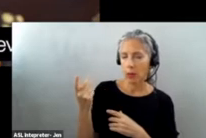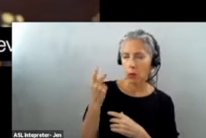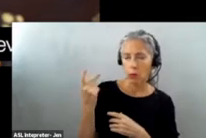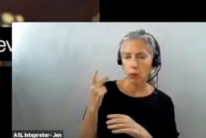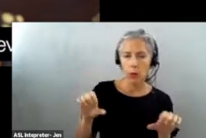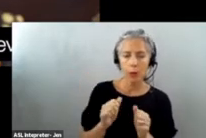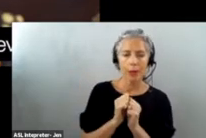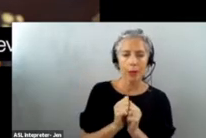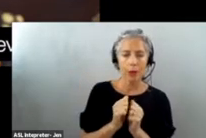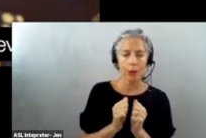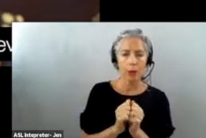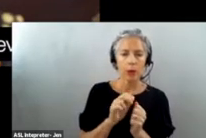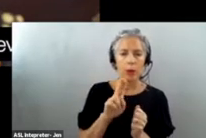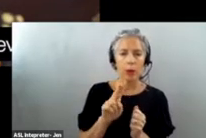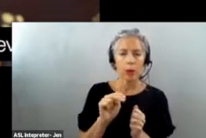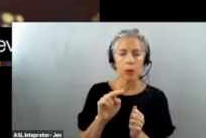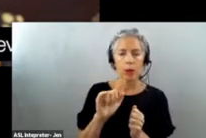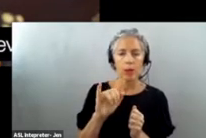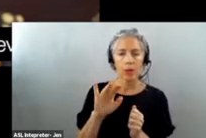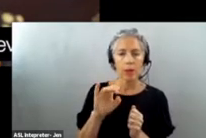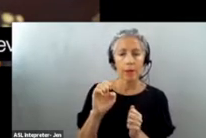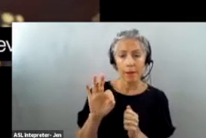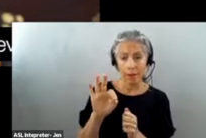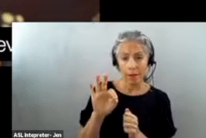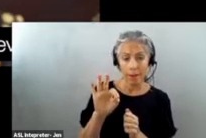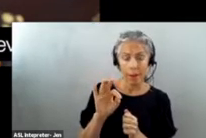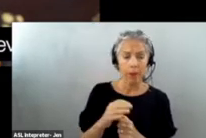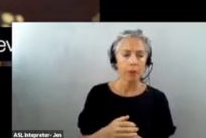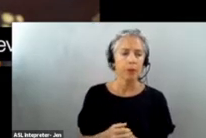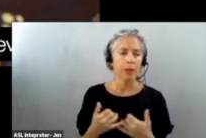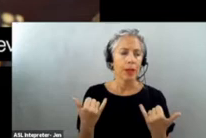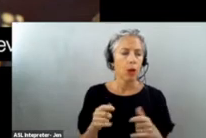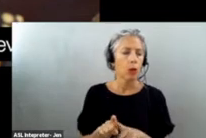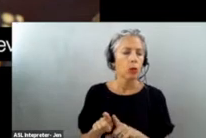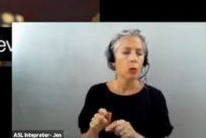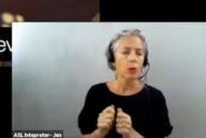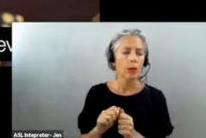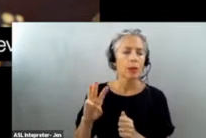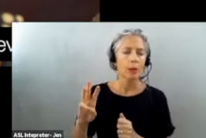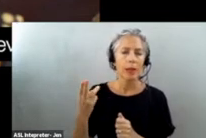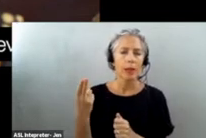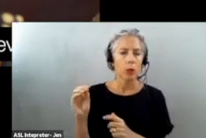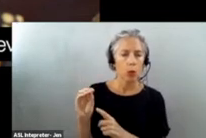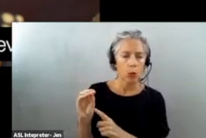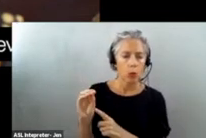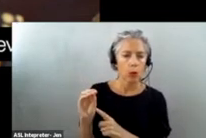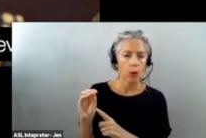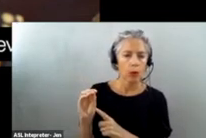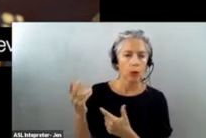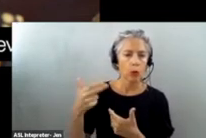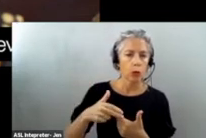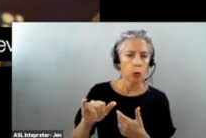doing together with the UNICEF and actually now also the WHO has joined